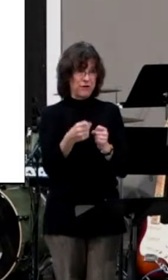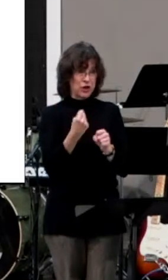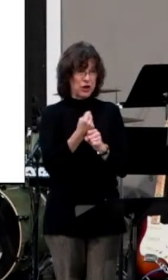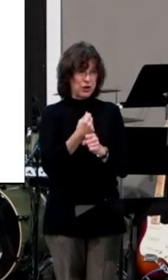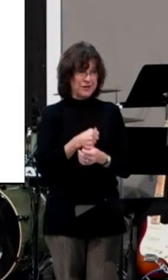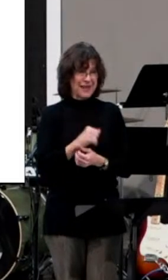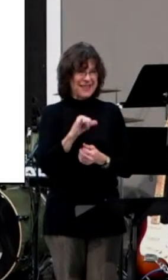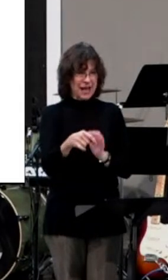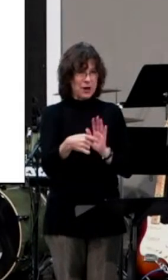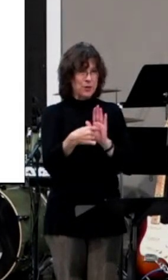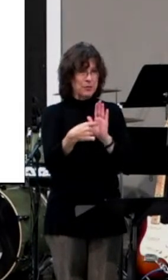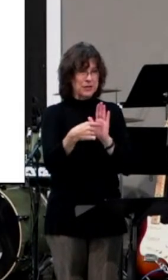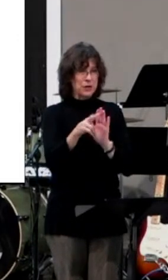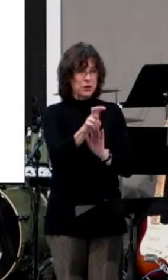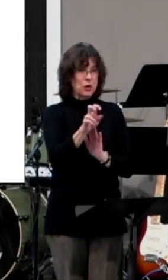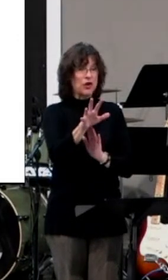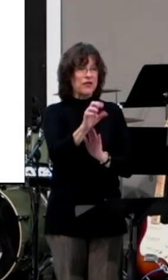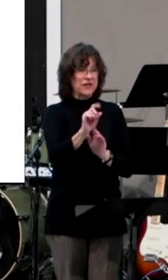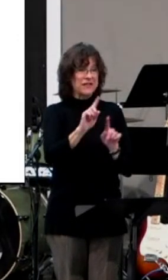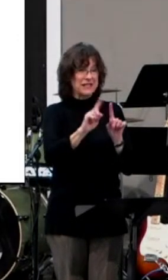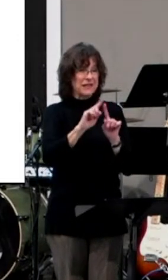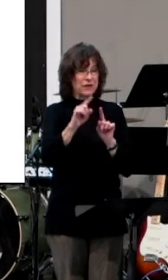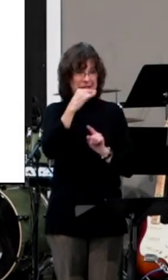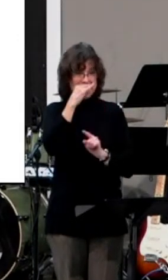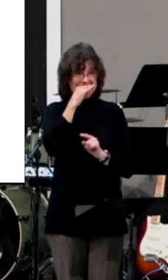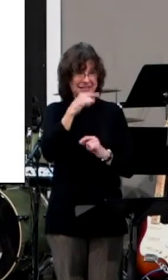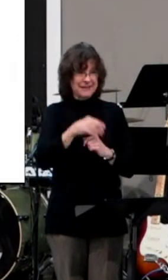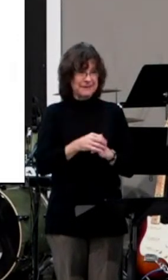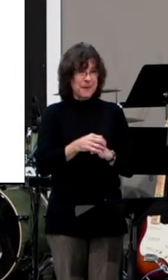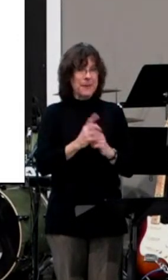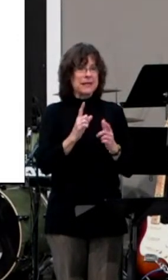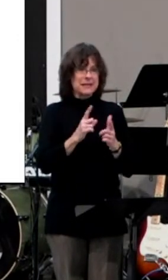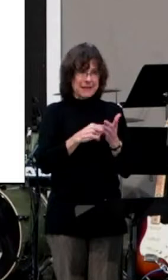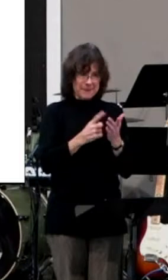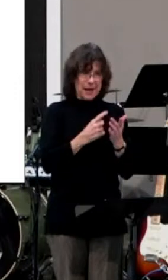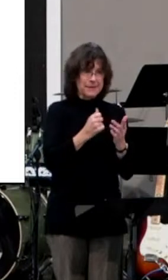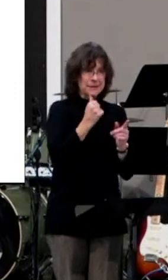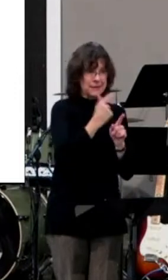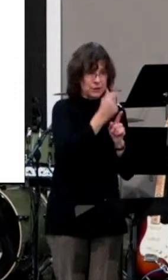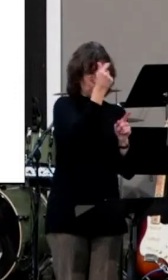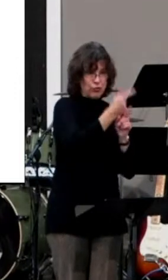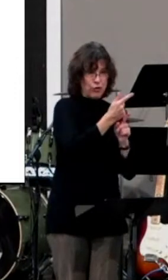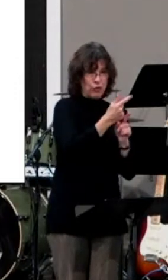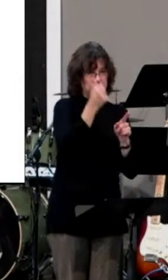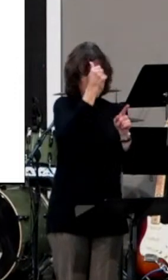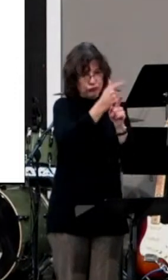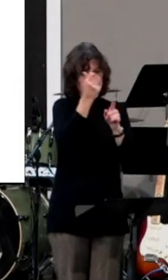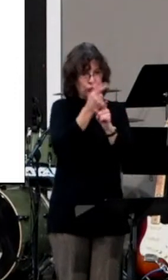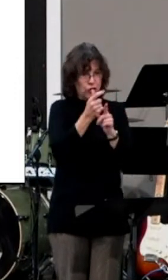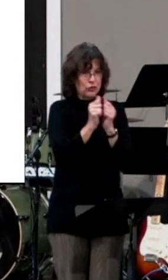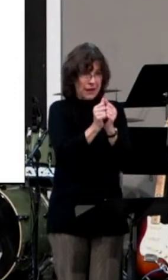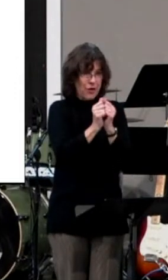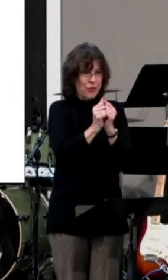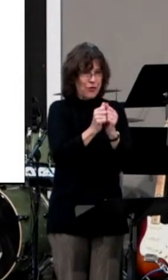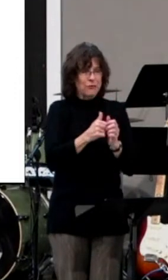over 250 kids, because sometimes they're sibling groups. We've helped 700 families get involved